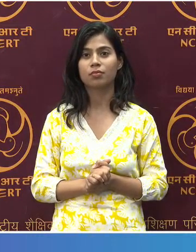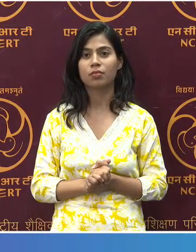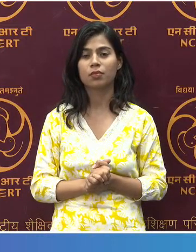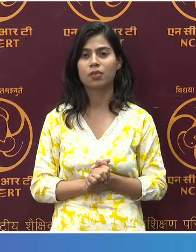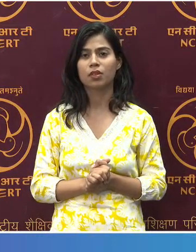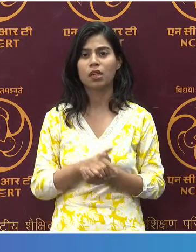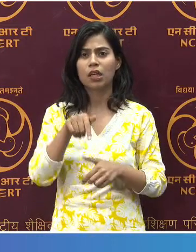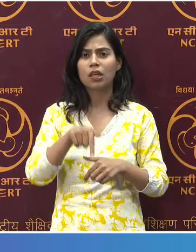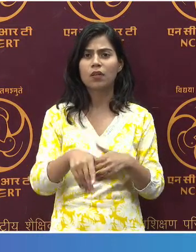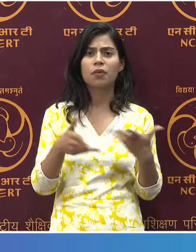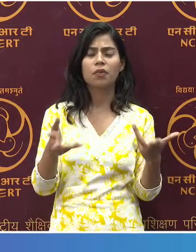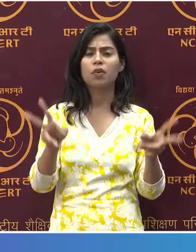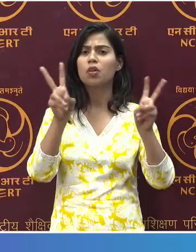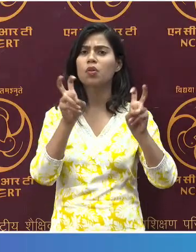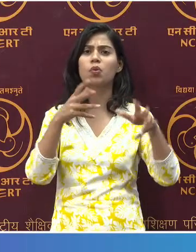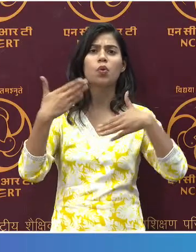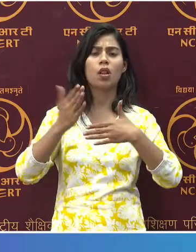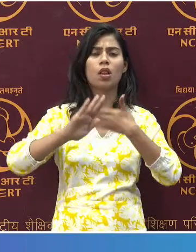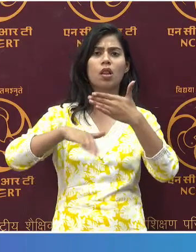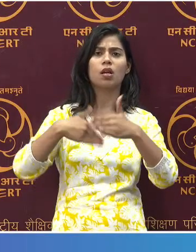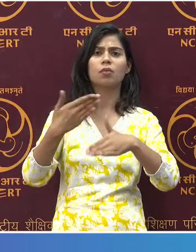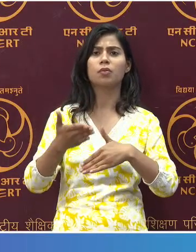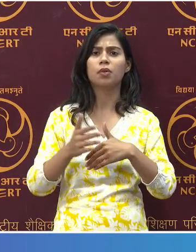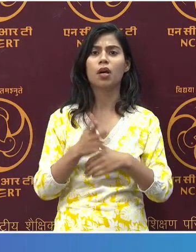So in this series, if we talk about the next